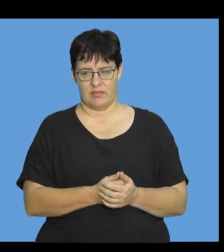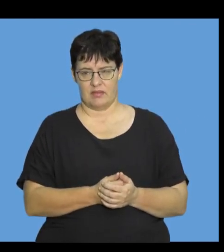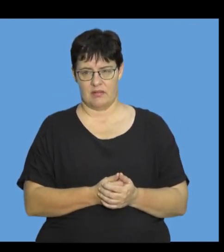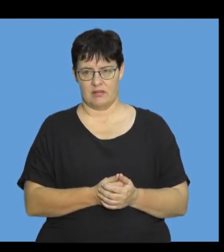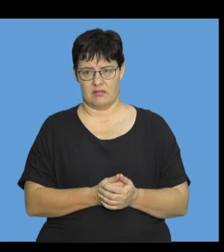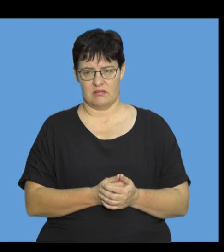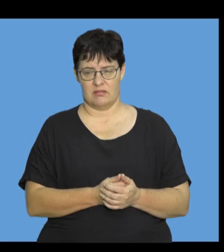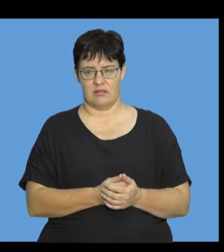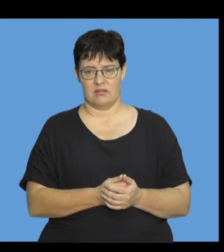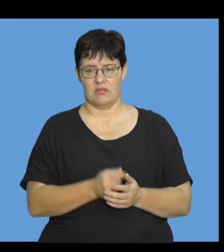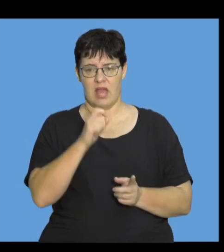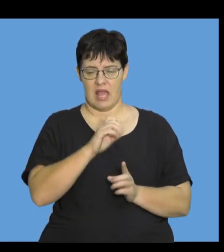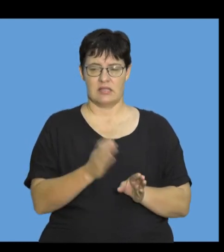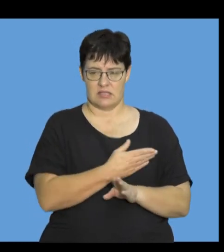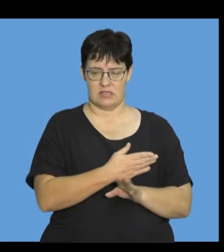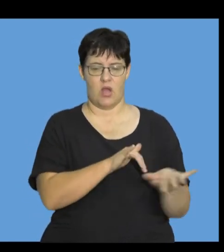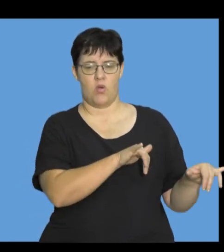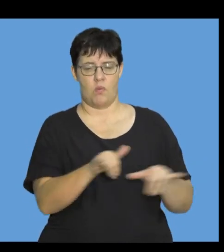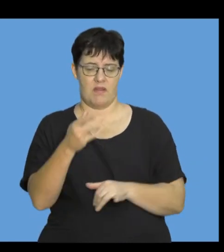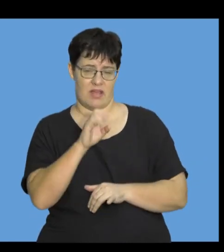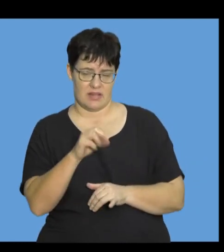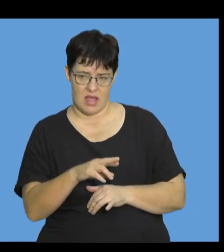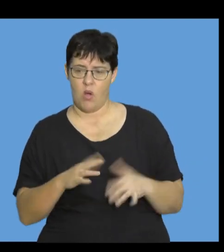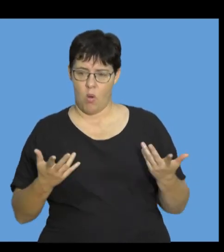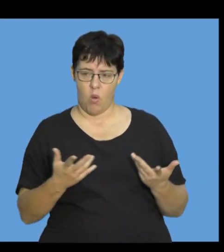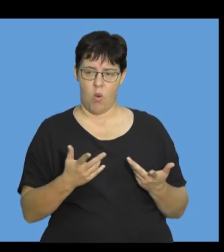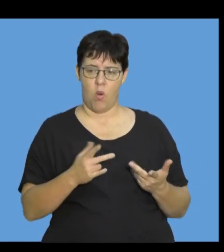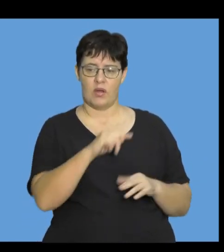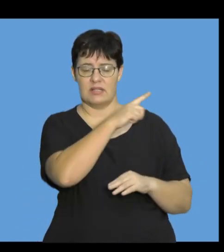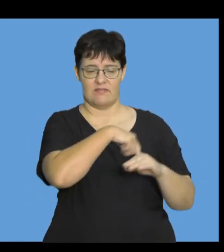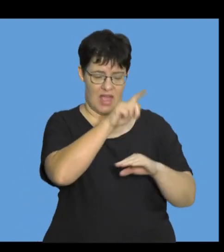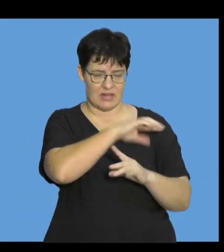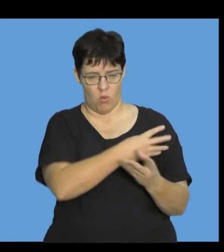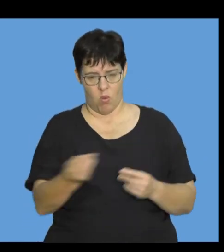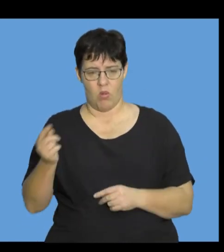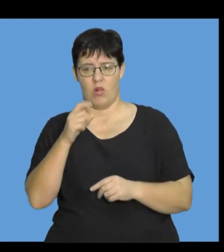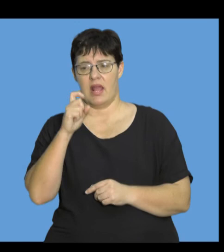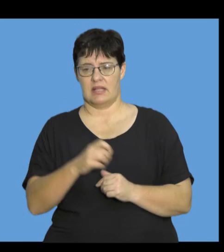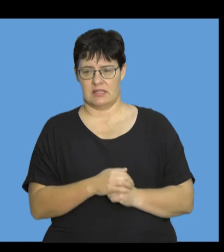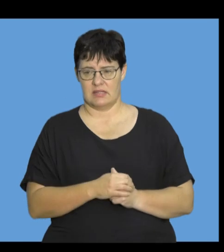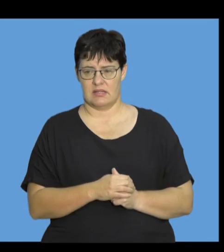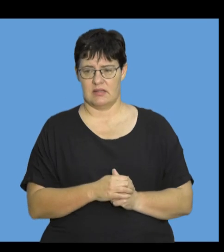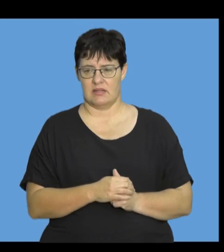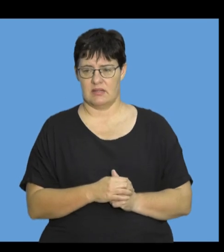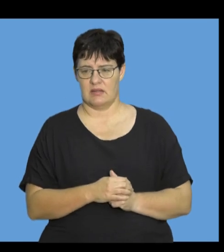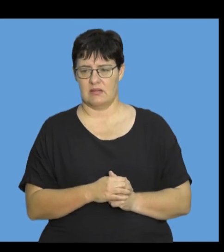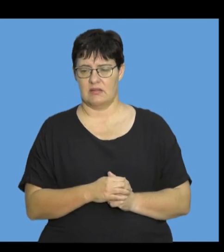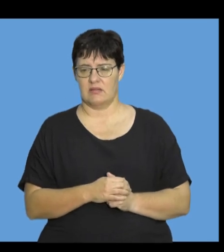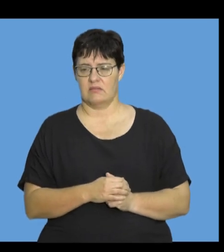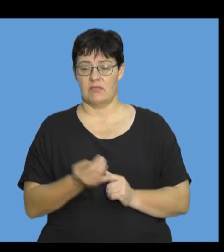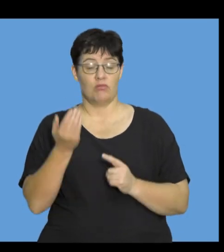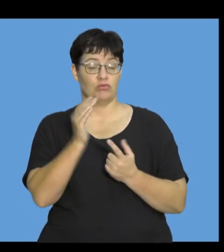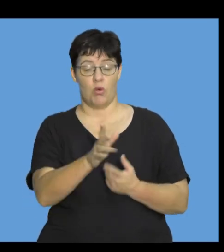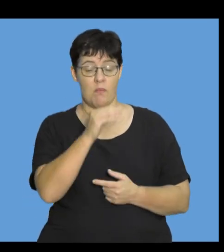You can just start by taking out x as a common factor or dividing everything by x, and then you solve it.